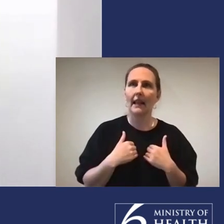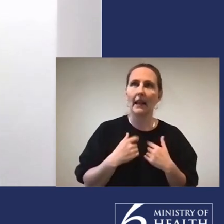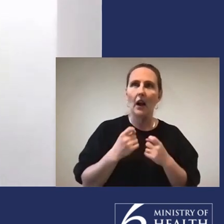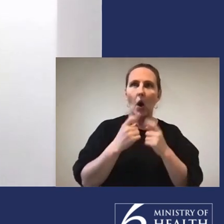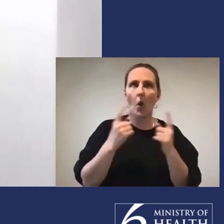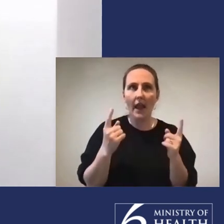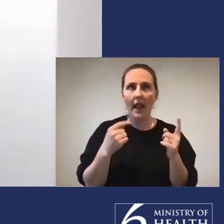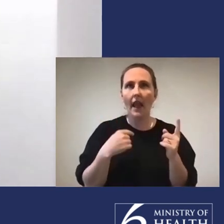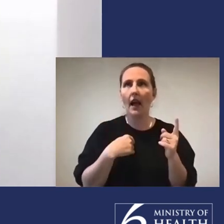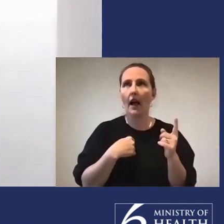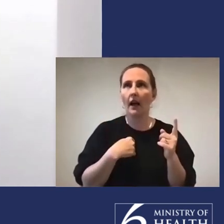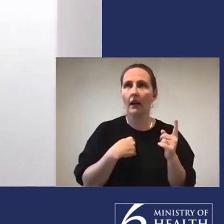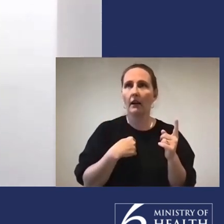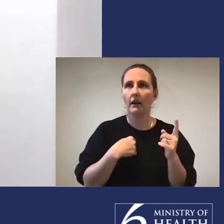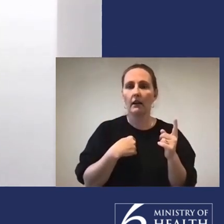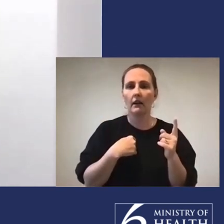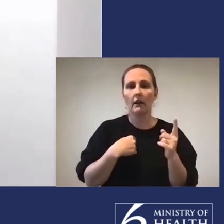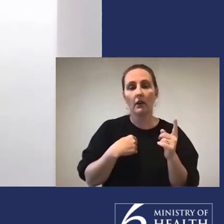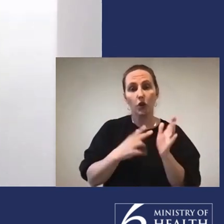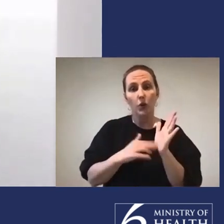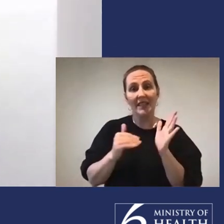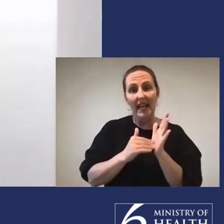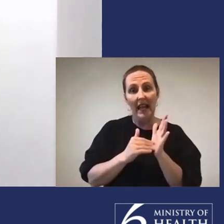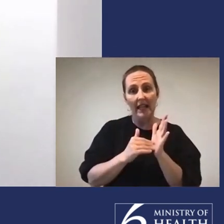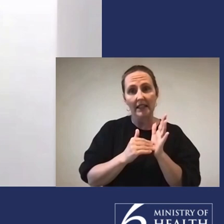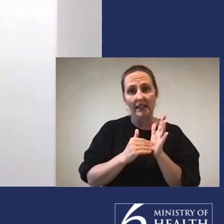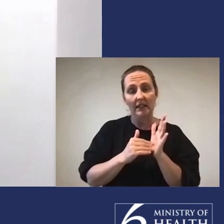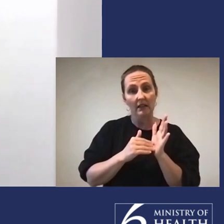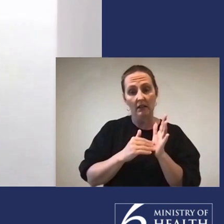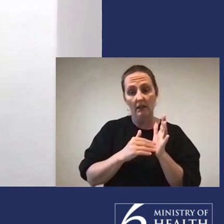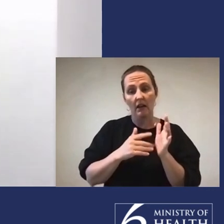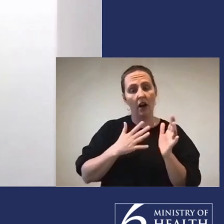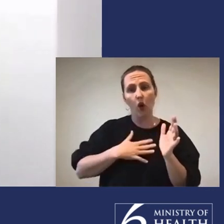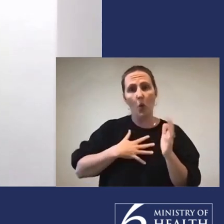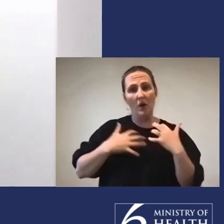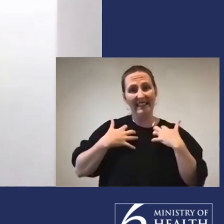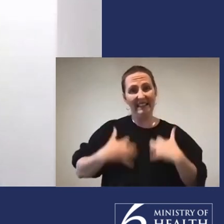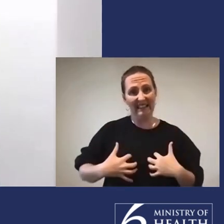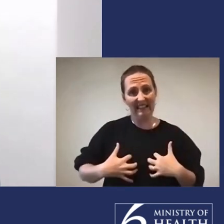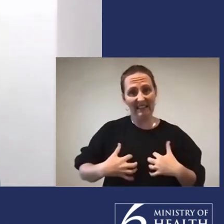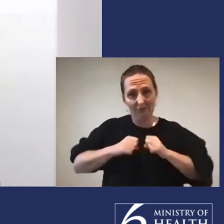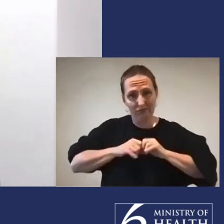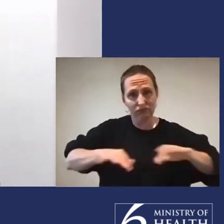Zealanders experiencing severe disease, specifically severe COVID disease.